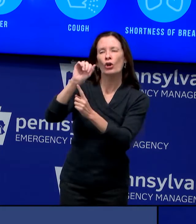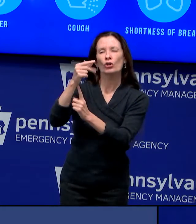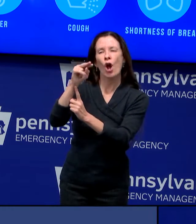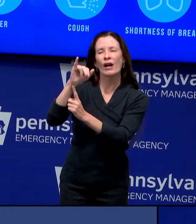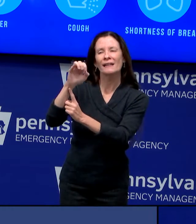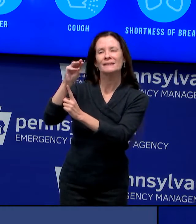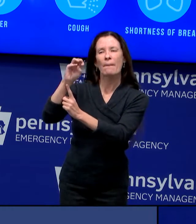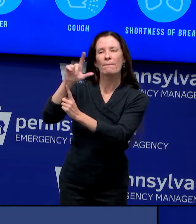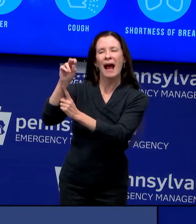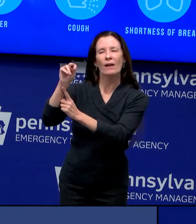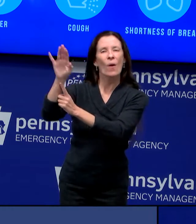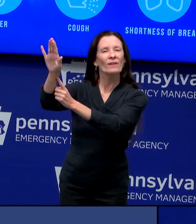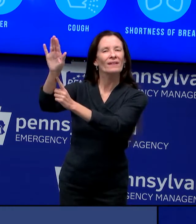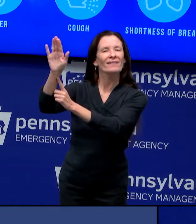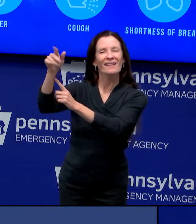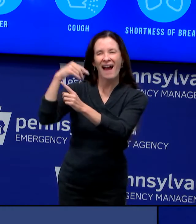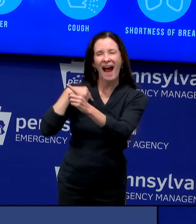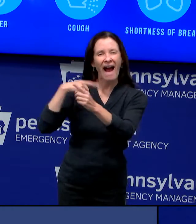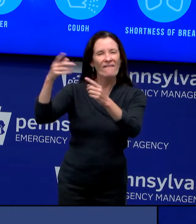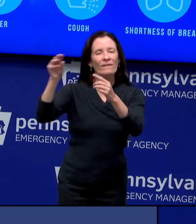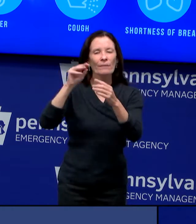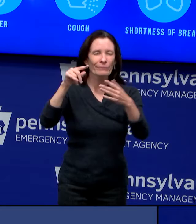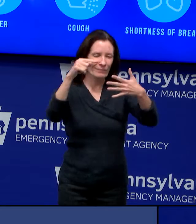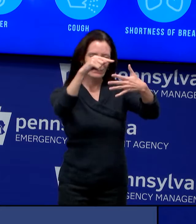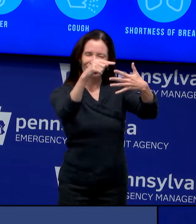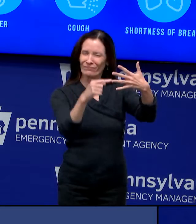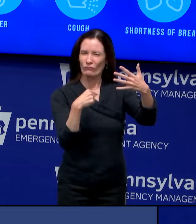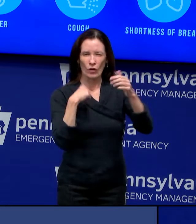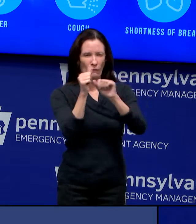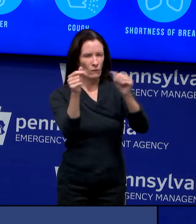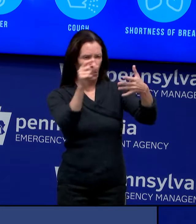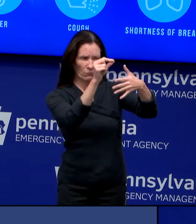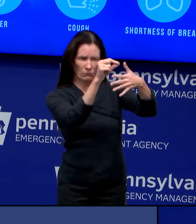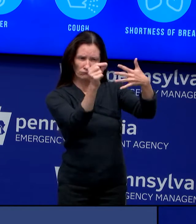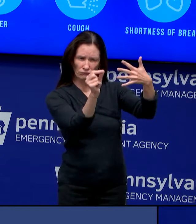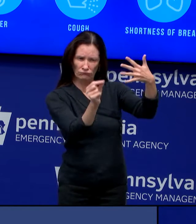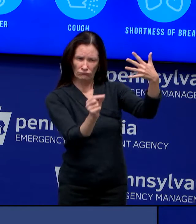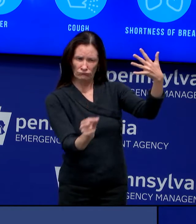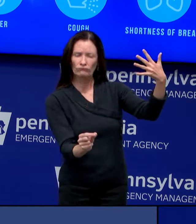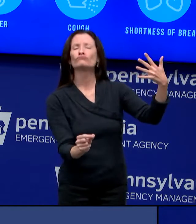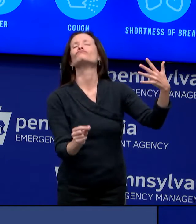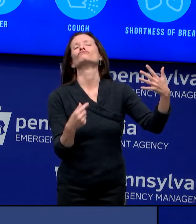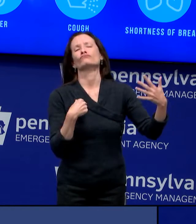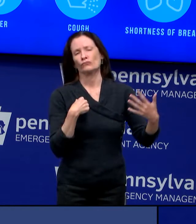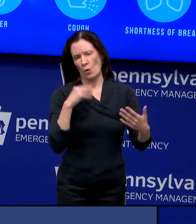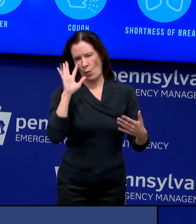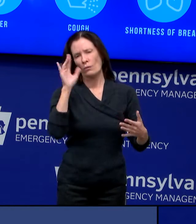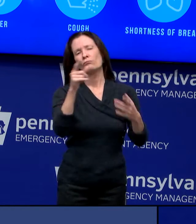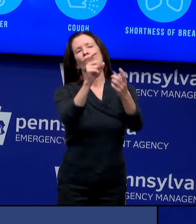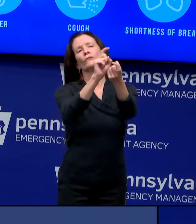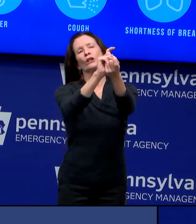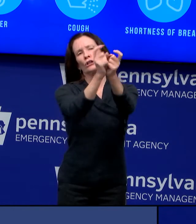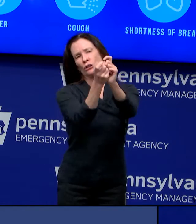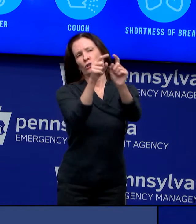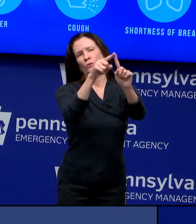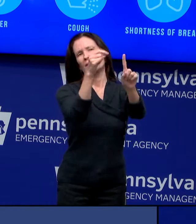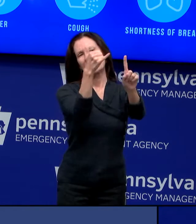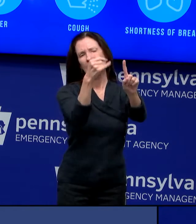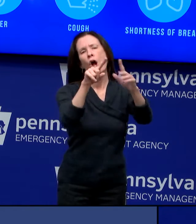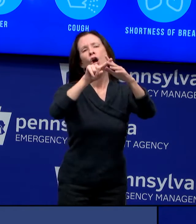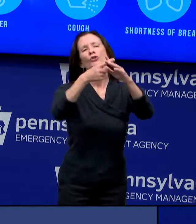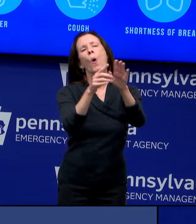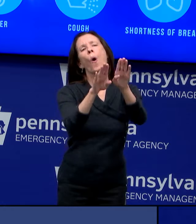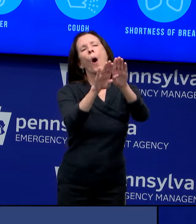of different factors that will be going into quote-unquote reopening a region. From WESA as well, for a